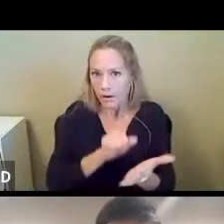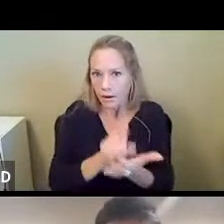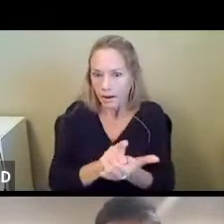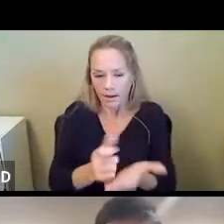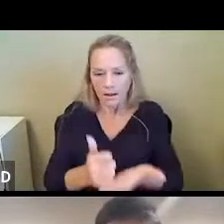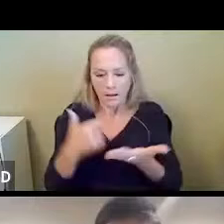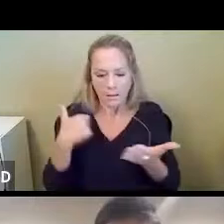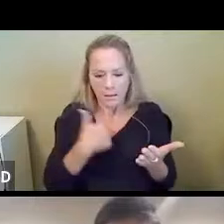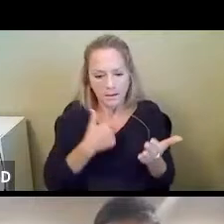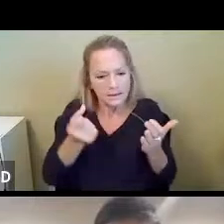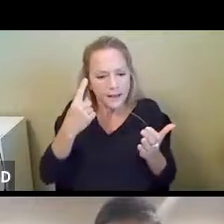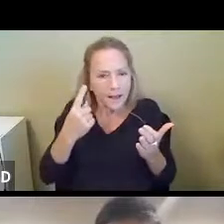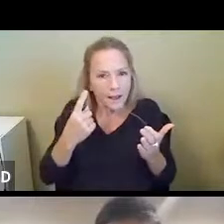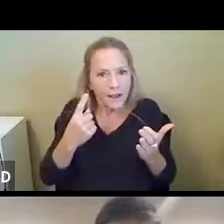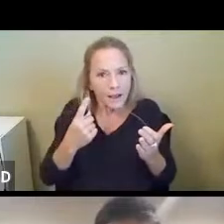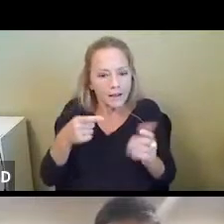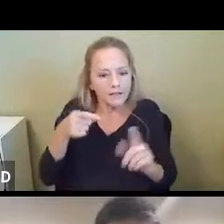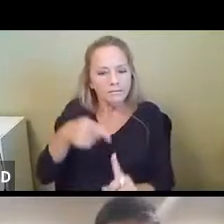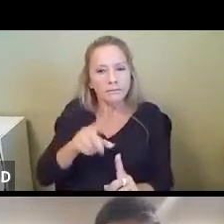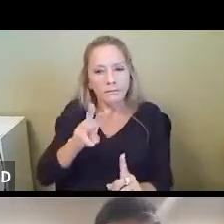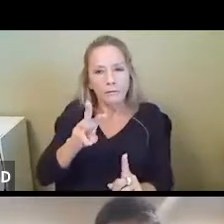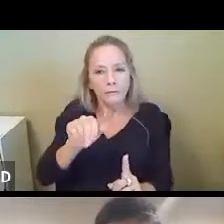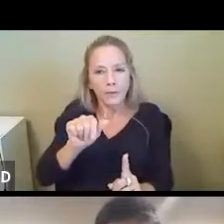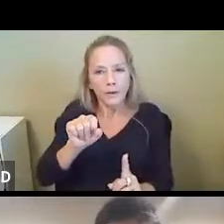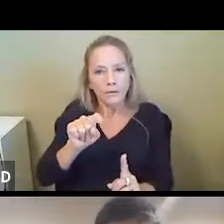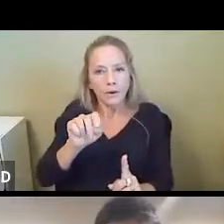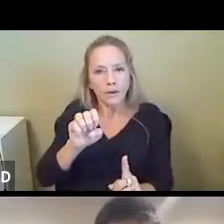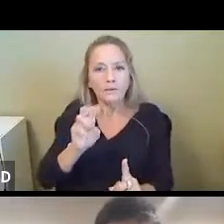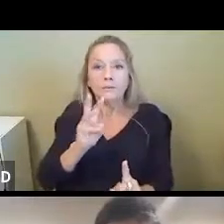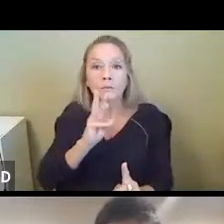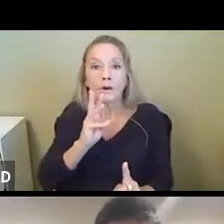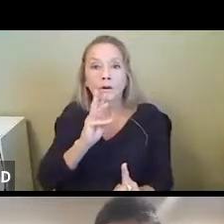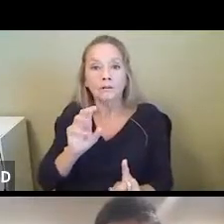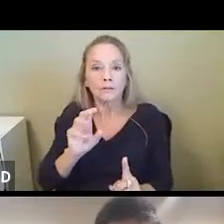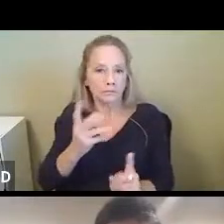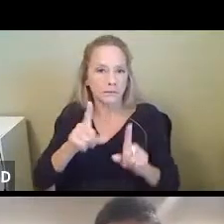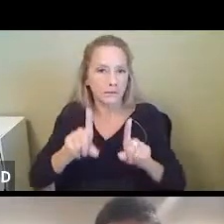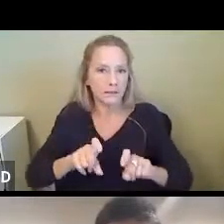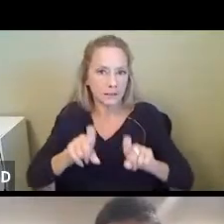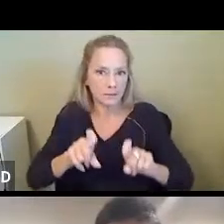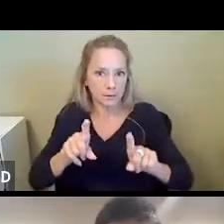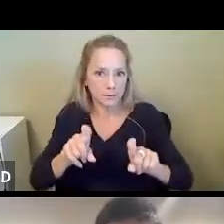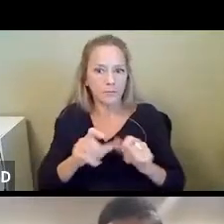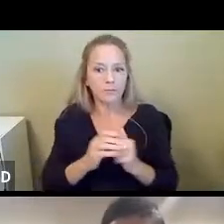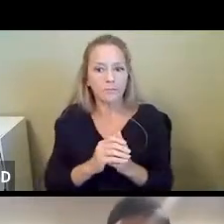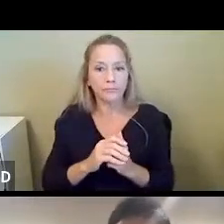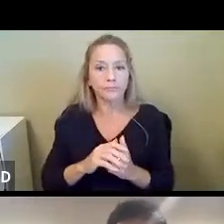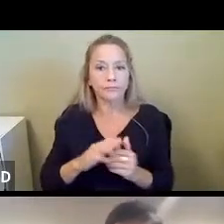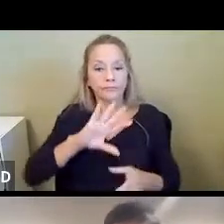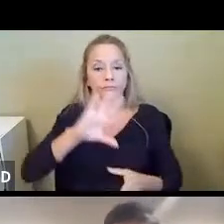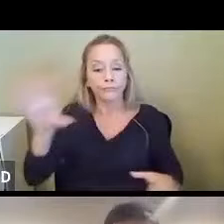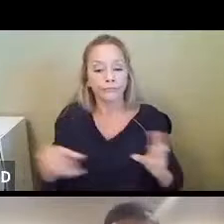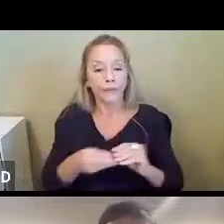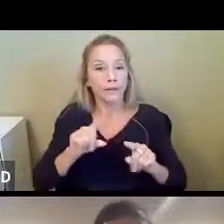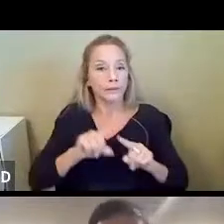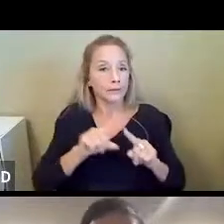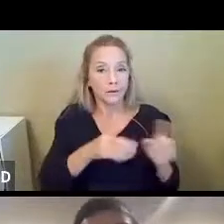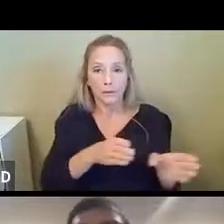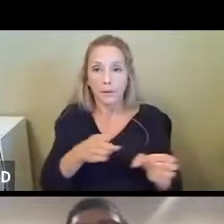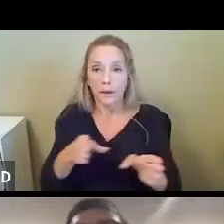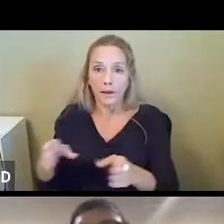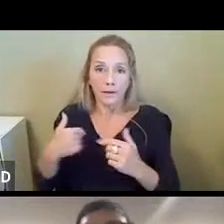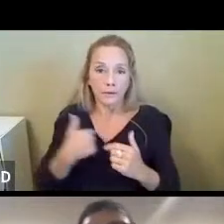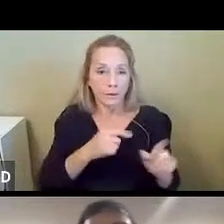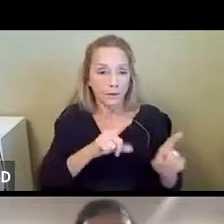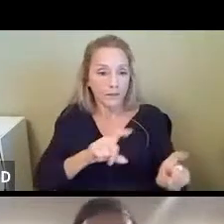we're seeing in the wastewater sampling. Taken together, the results from all of these strategies, the wastewater, the pooled